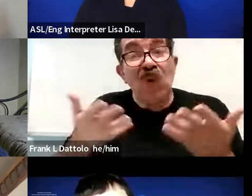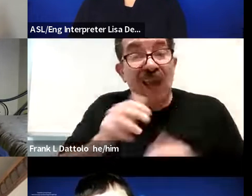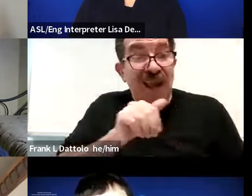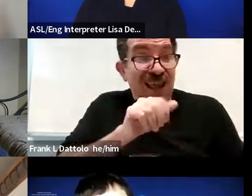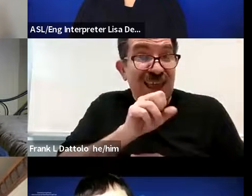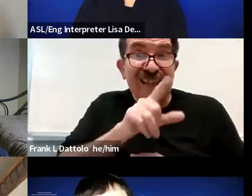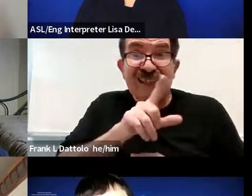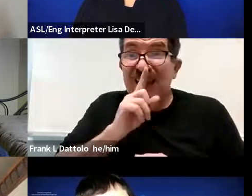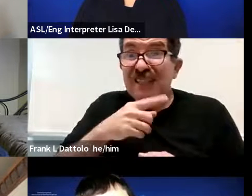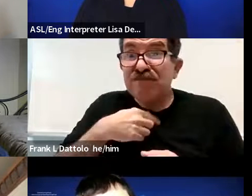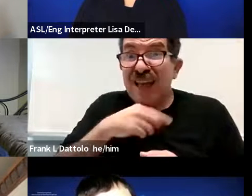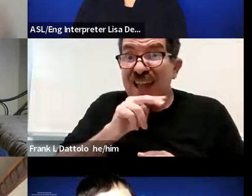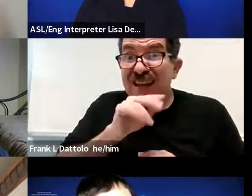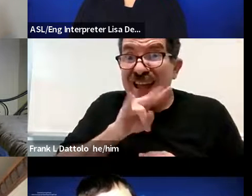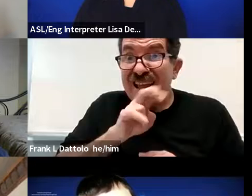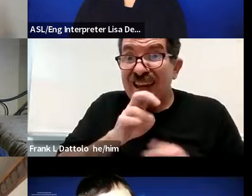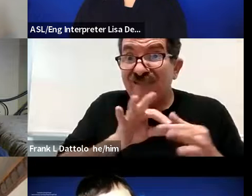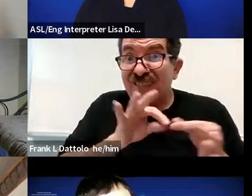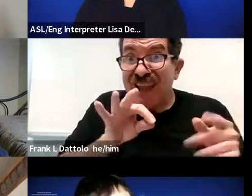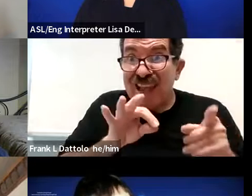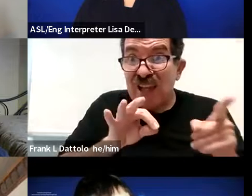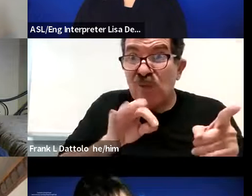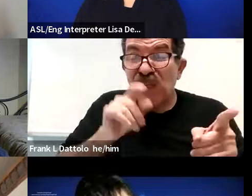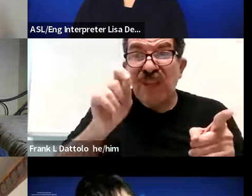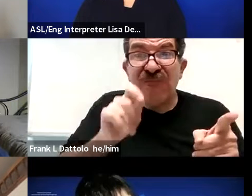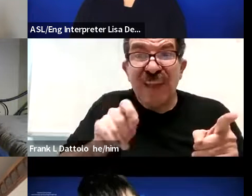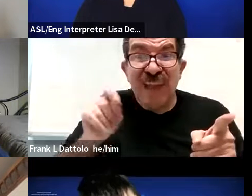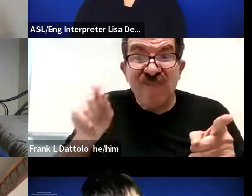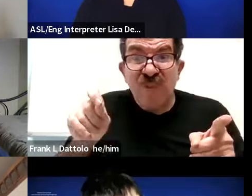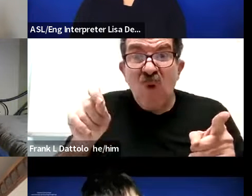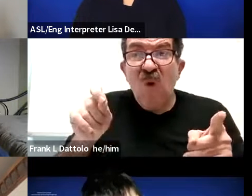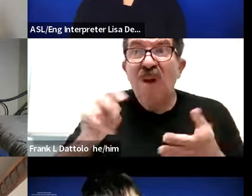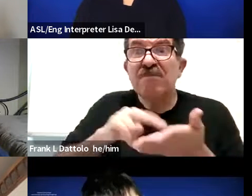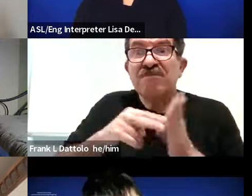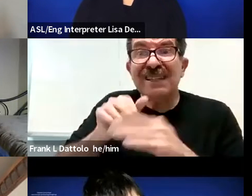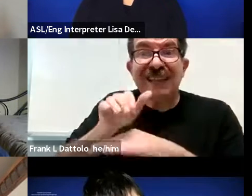sometimes I'm missing the content a little bit.